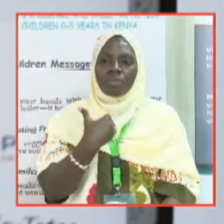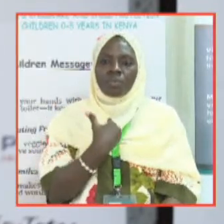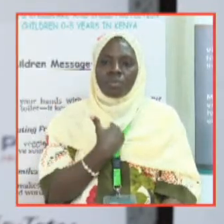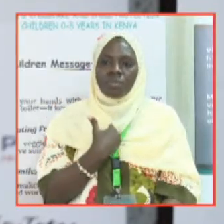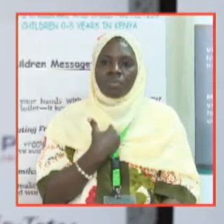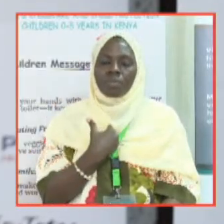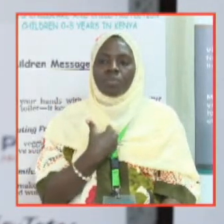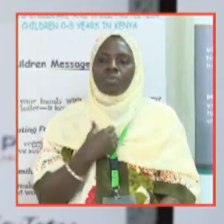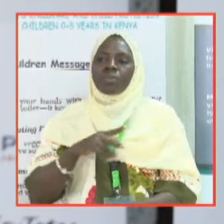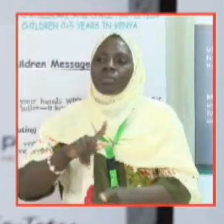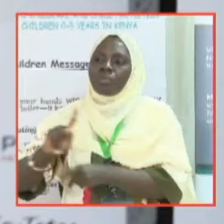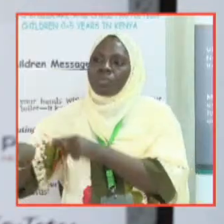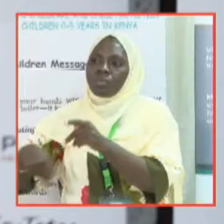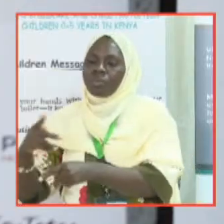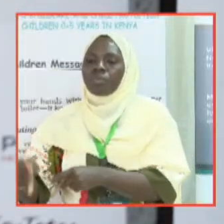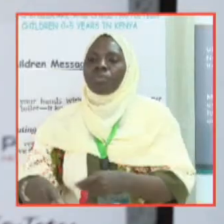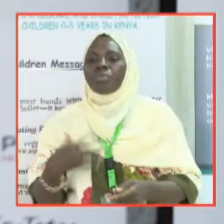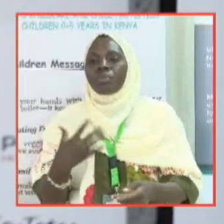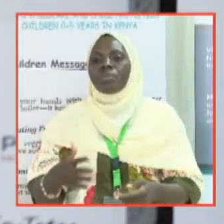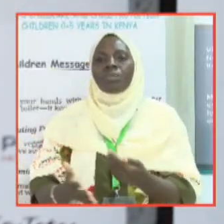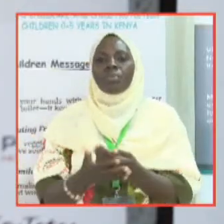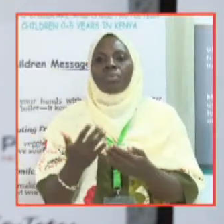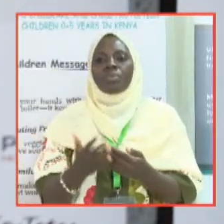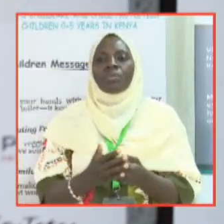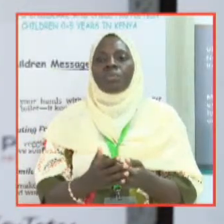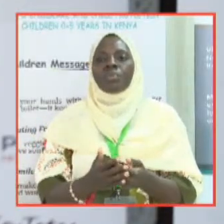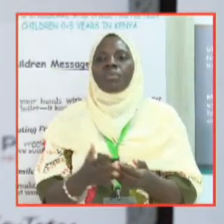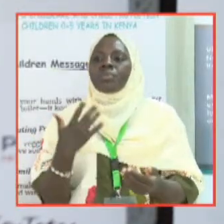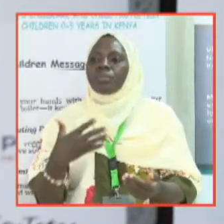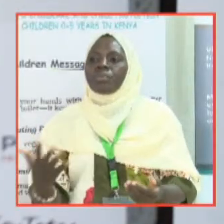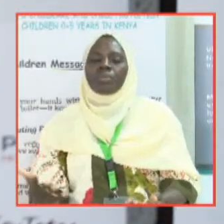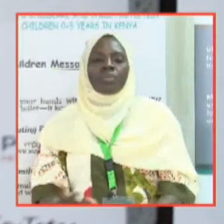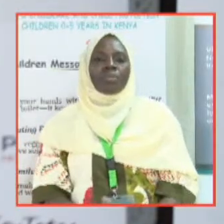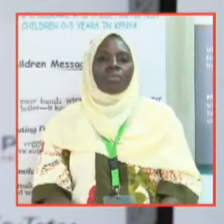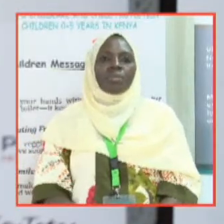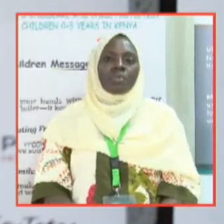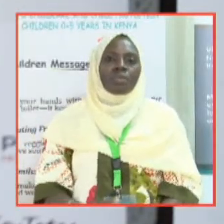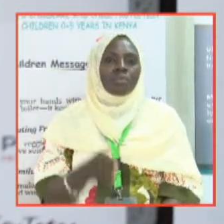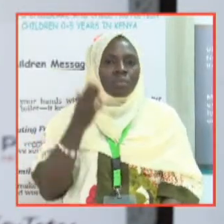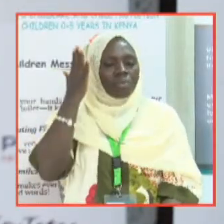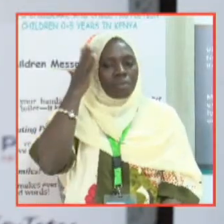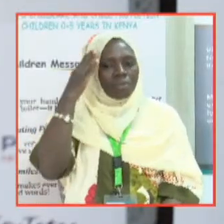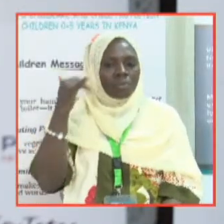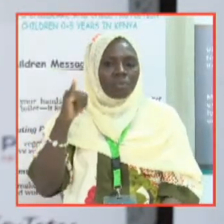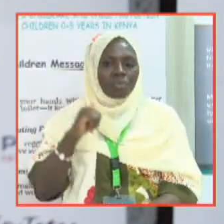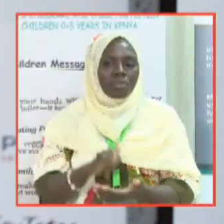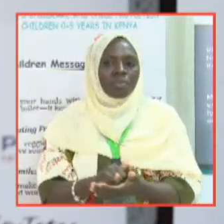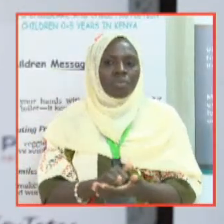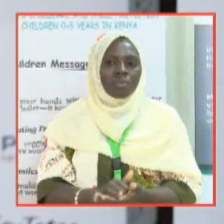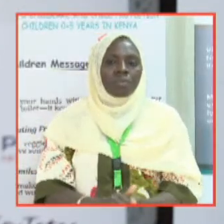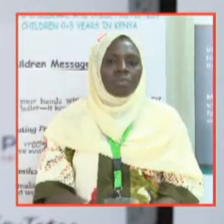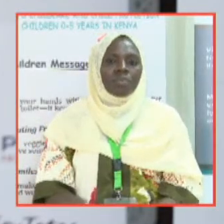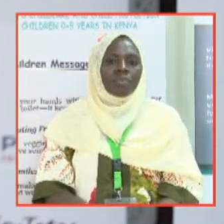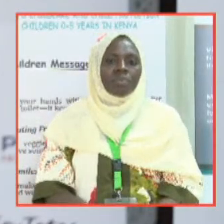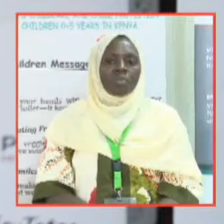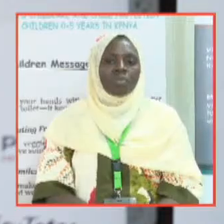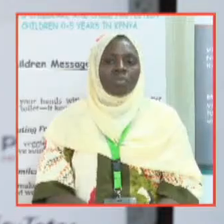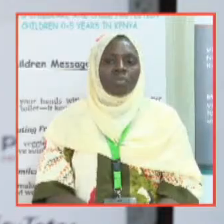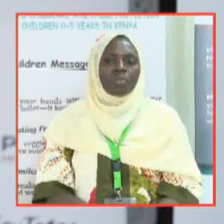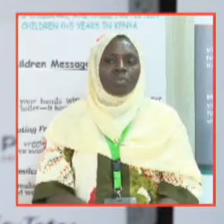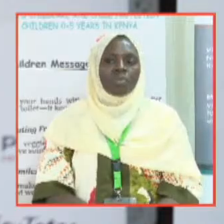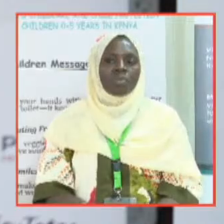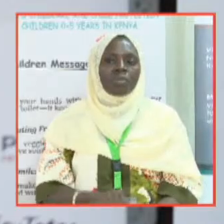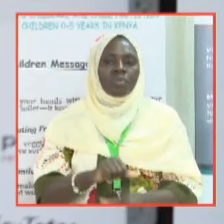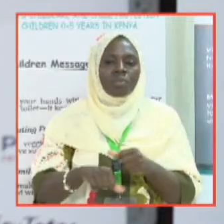childcare facilities. We also noted that involving fathers and extended